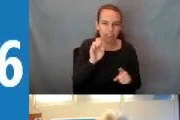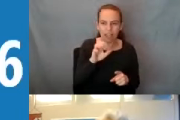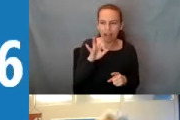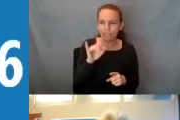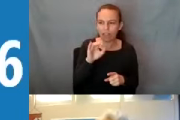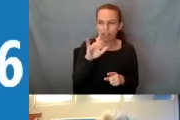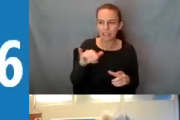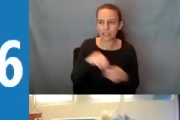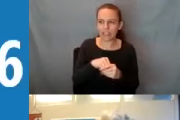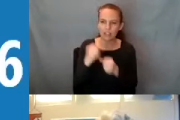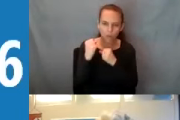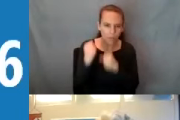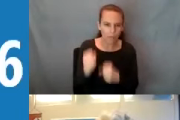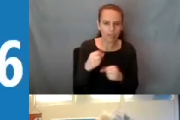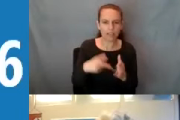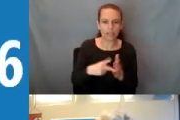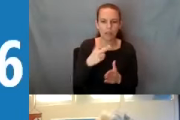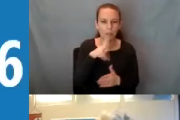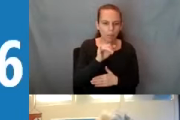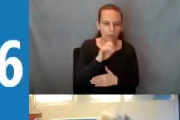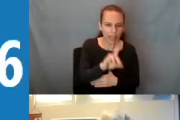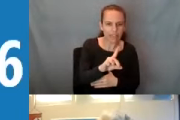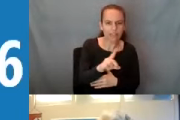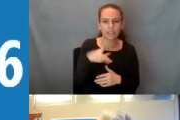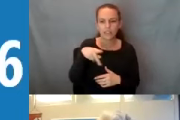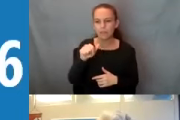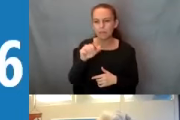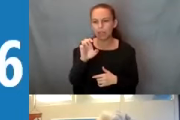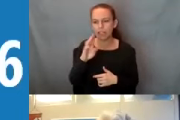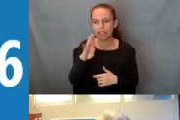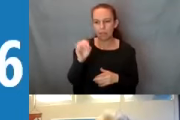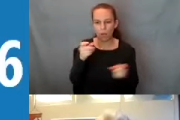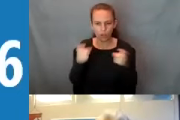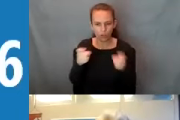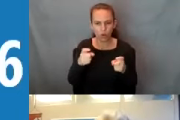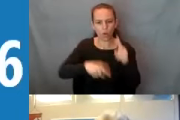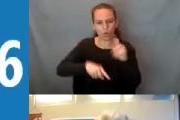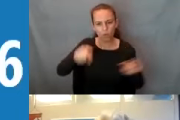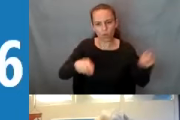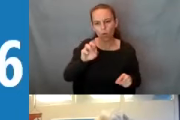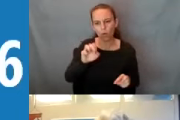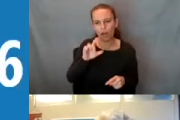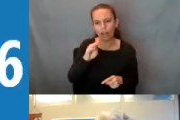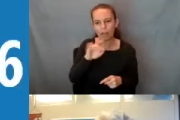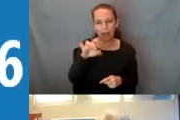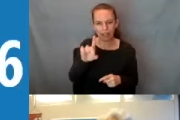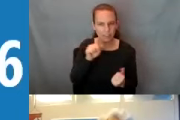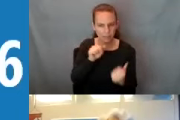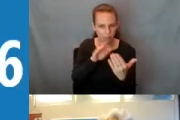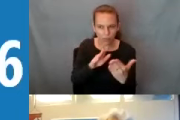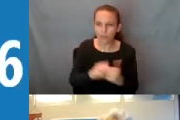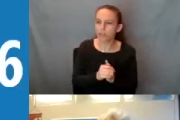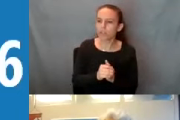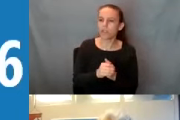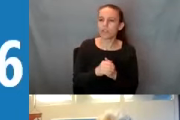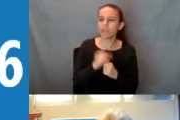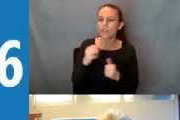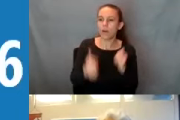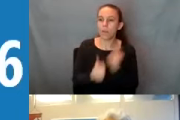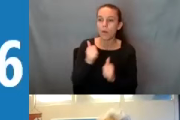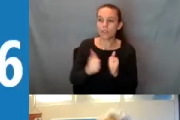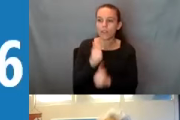double-blind, placebo-controlled, randomized way. Most of these vaccines are 2-dose schedule, are currently mostly intramuscular, though there